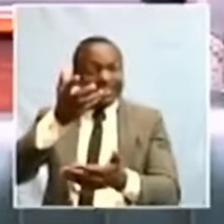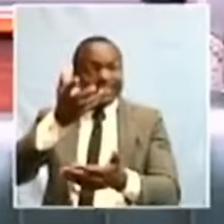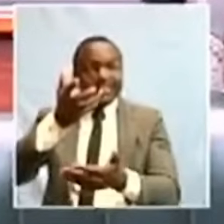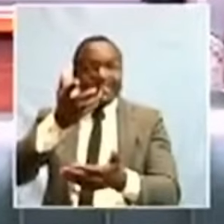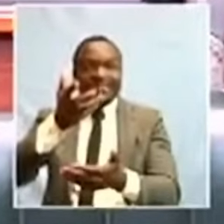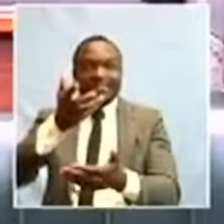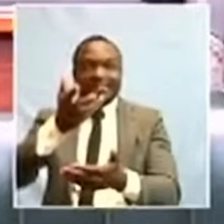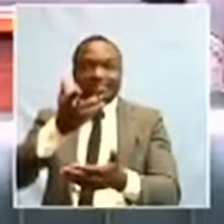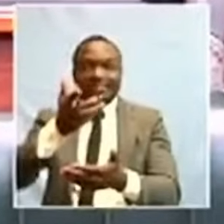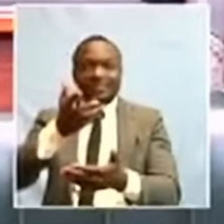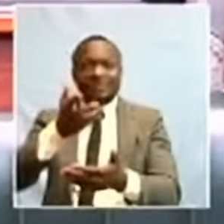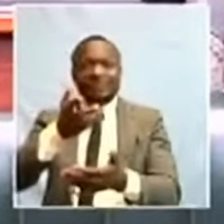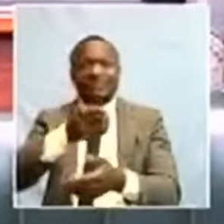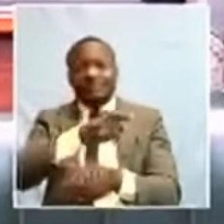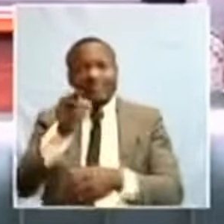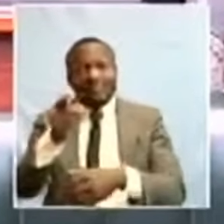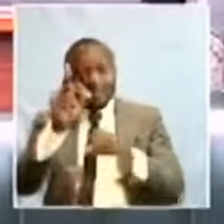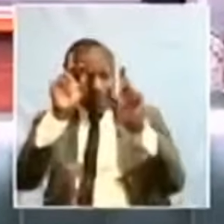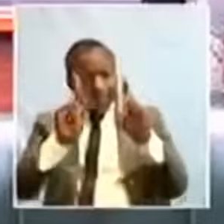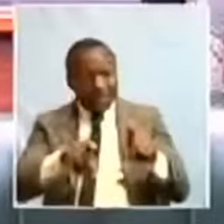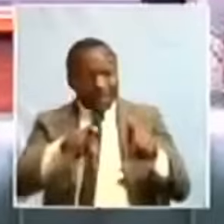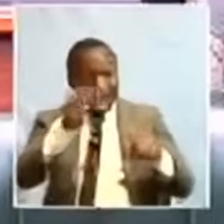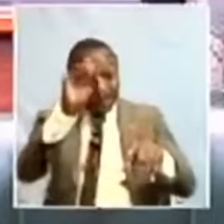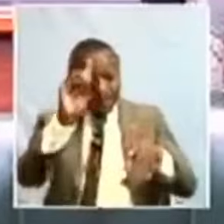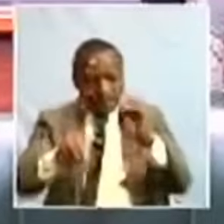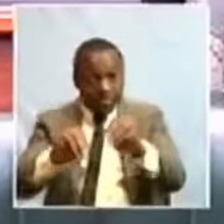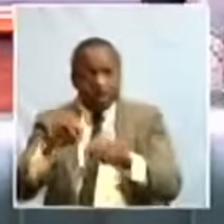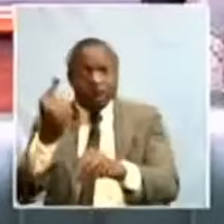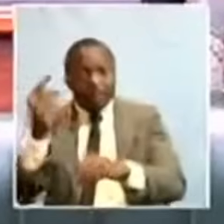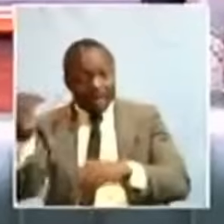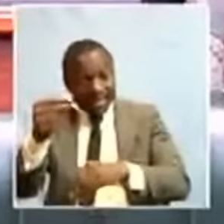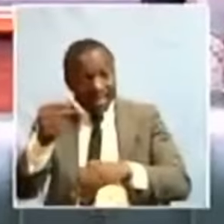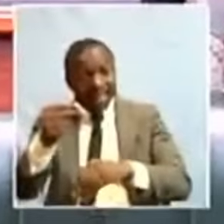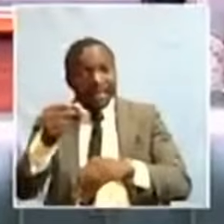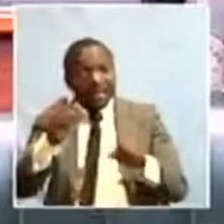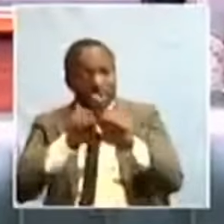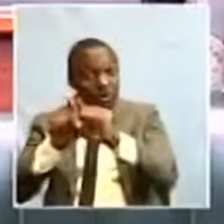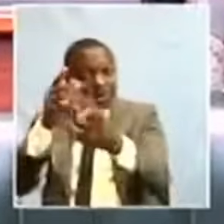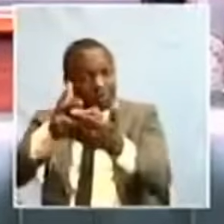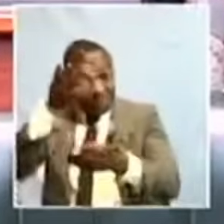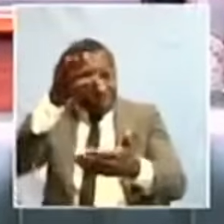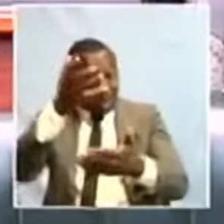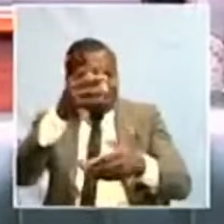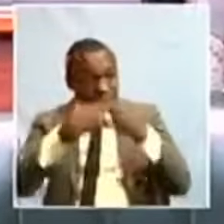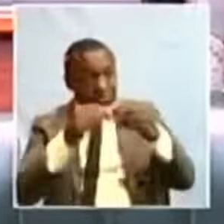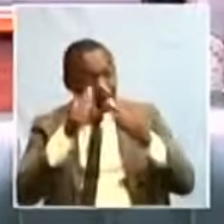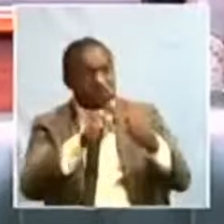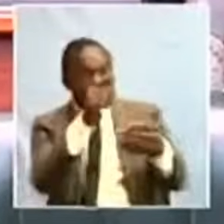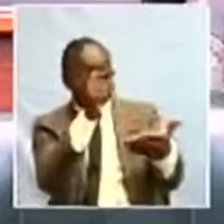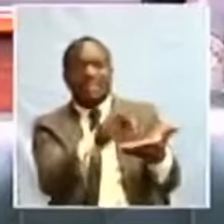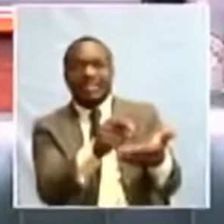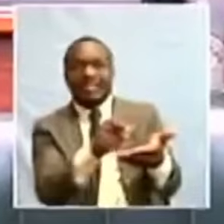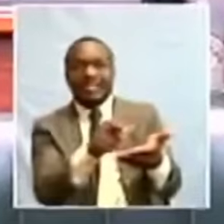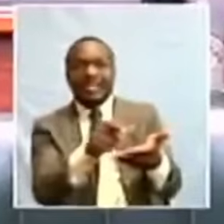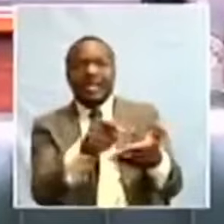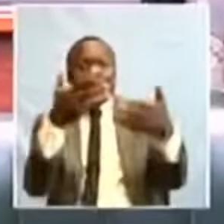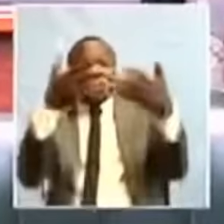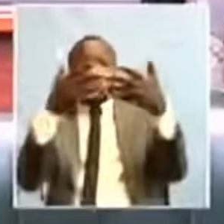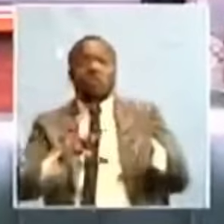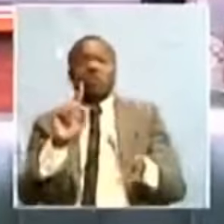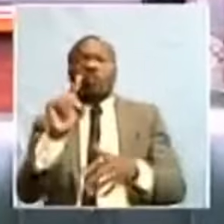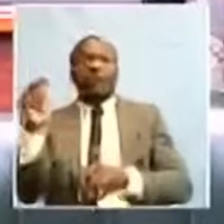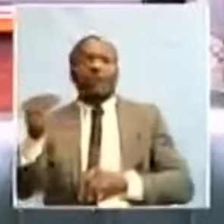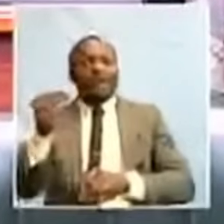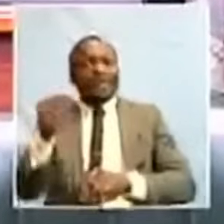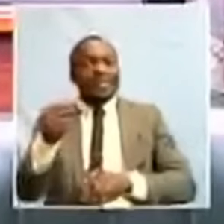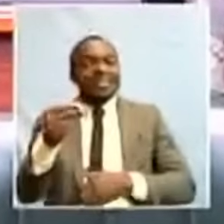relative. Even the one who is planting 1 hectare is rich, according to that. And therefore, losing 1 hectare